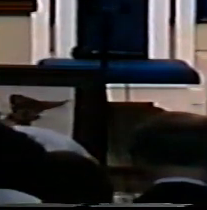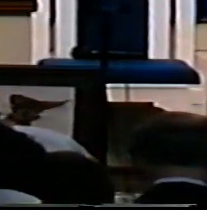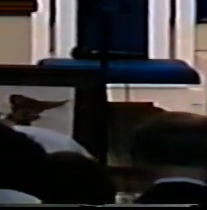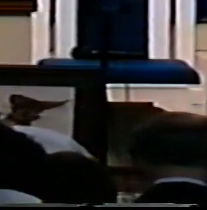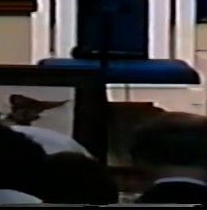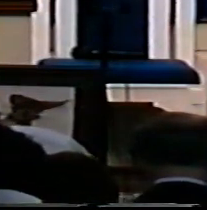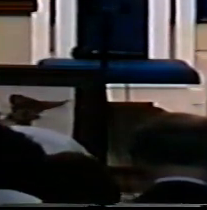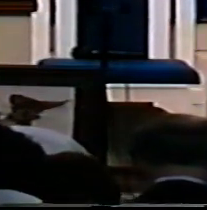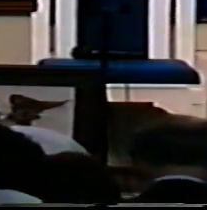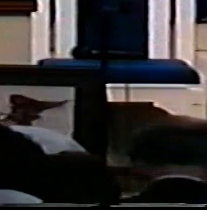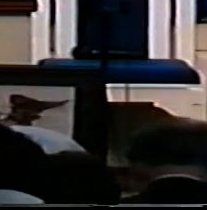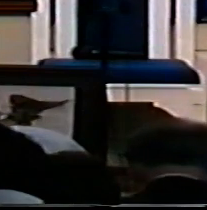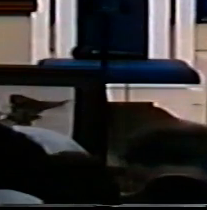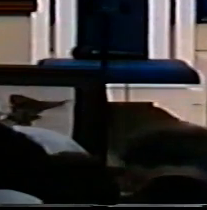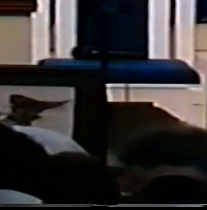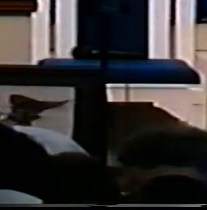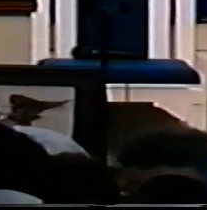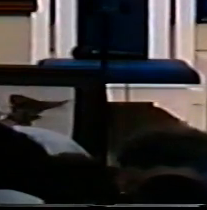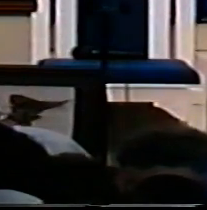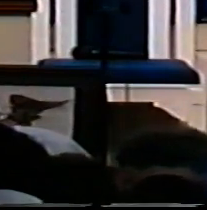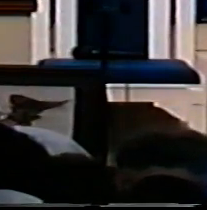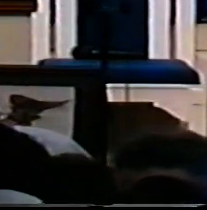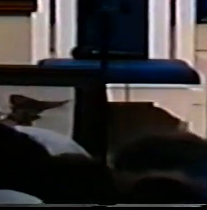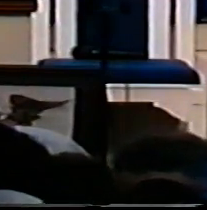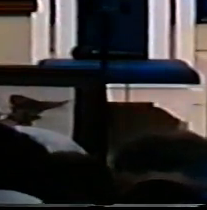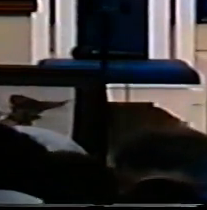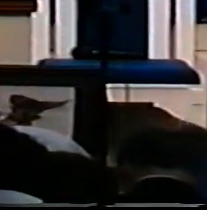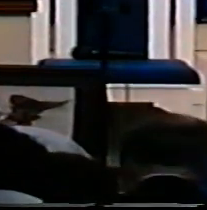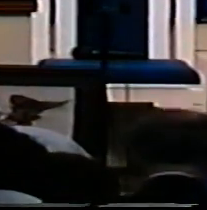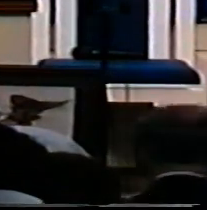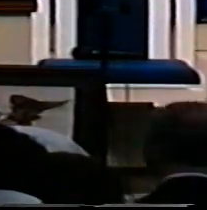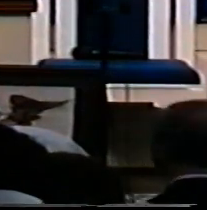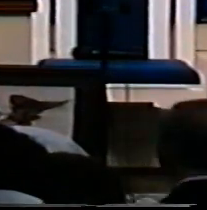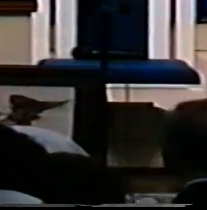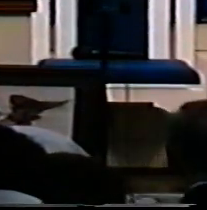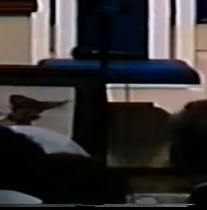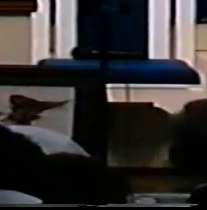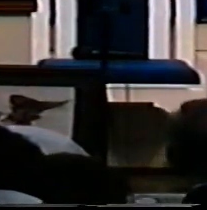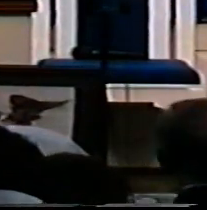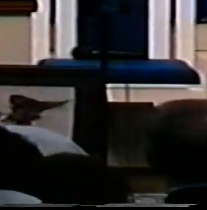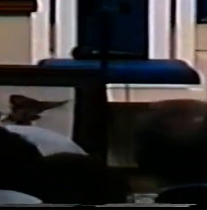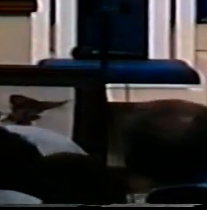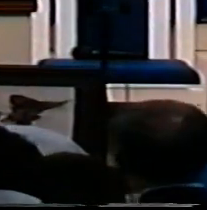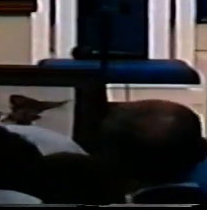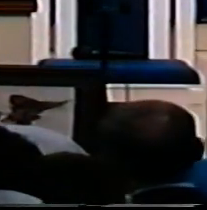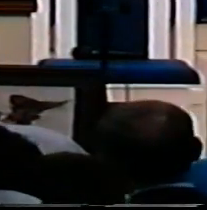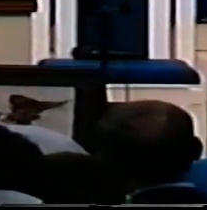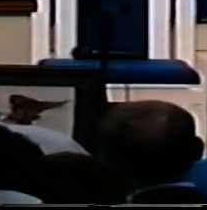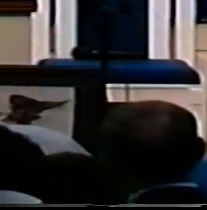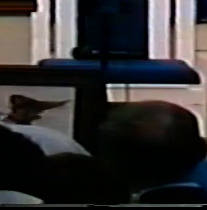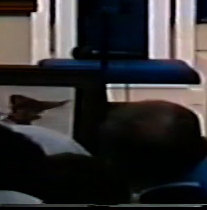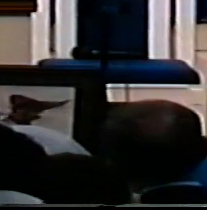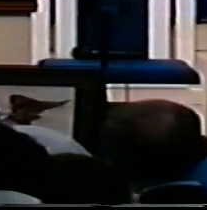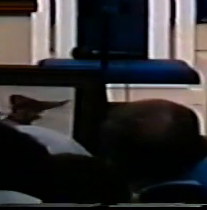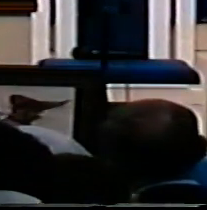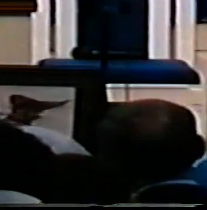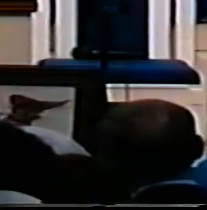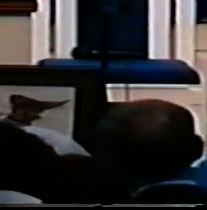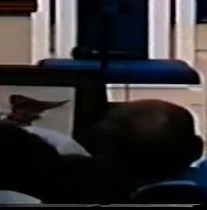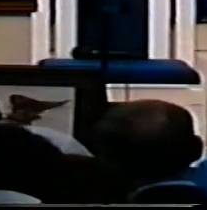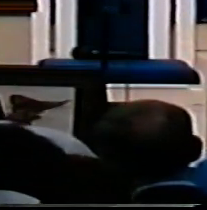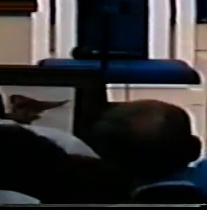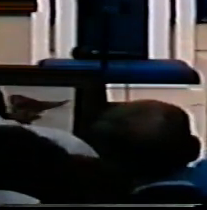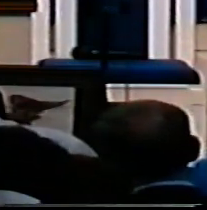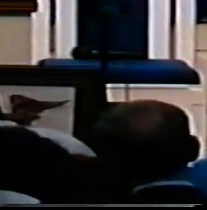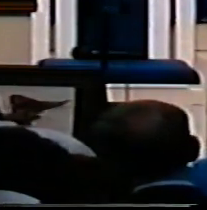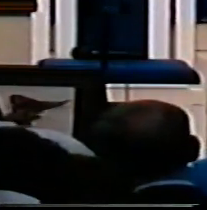message, but it talked about the God and a Savior of that salvation. And just as